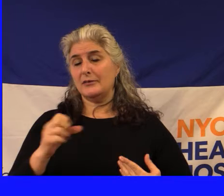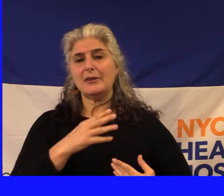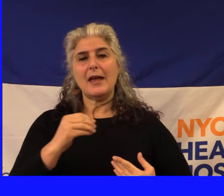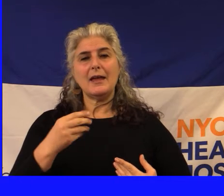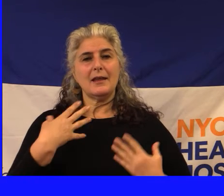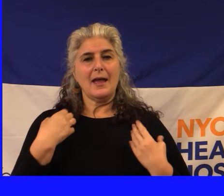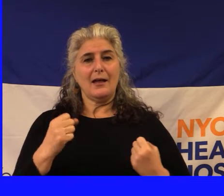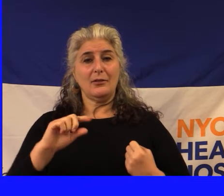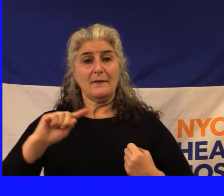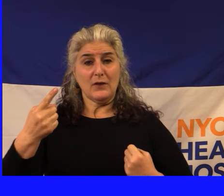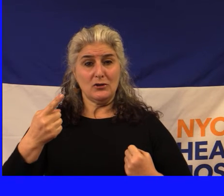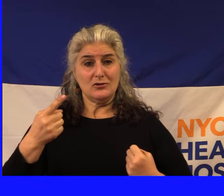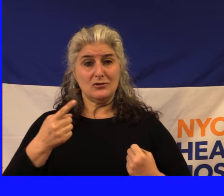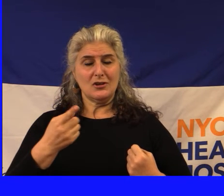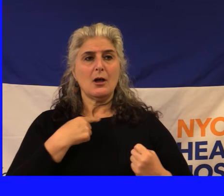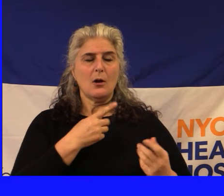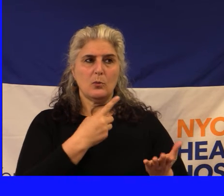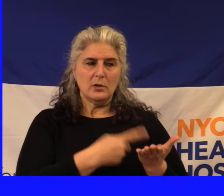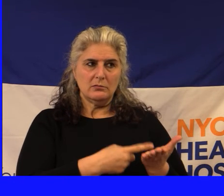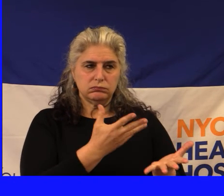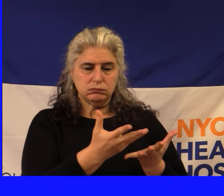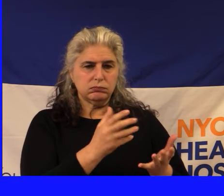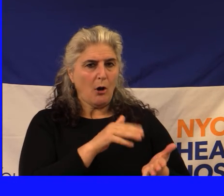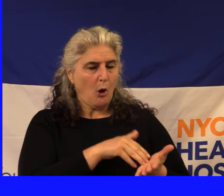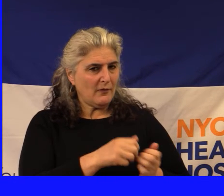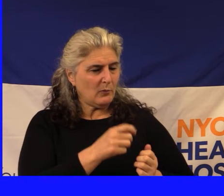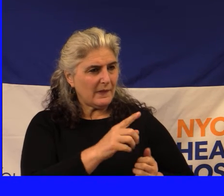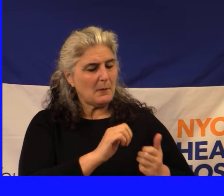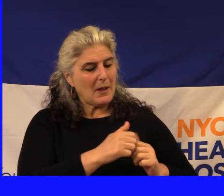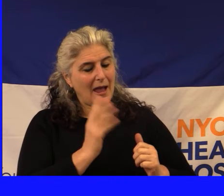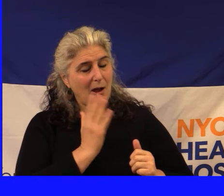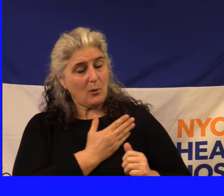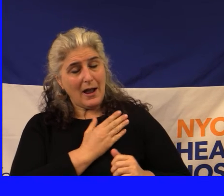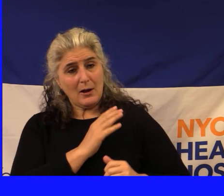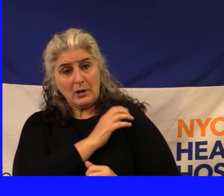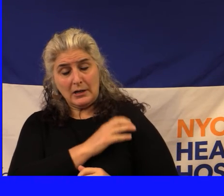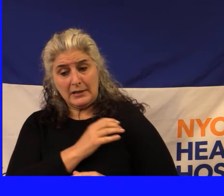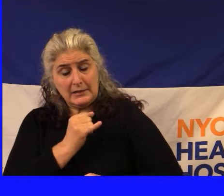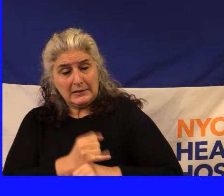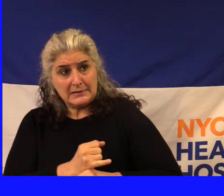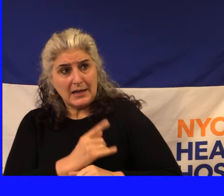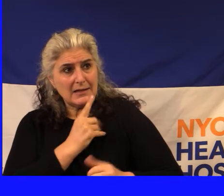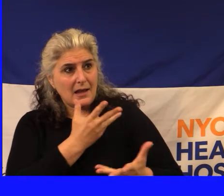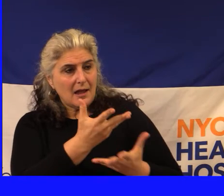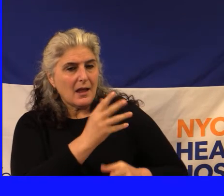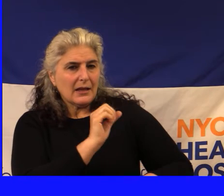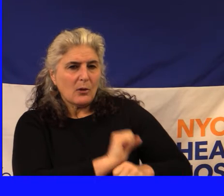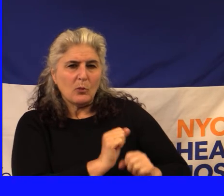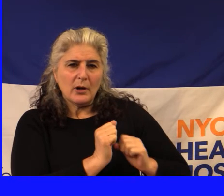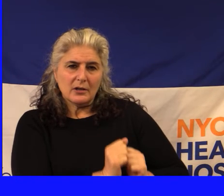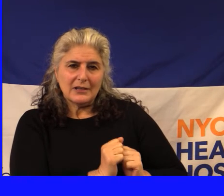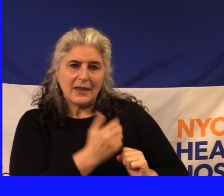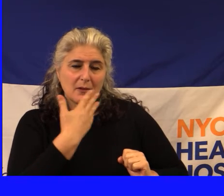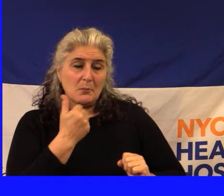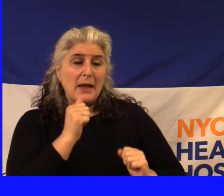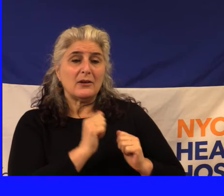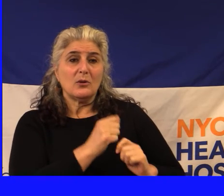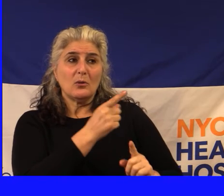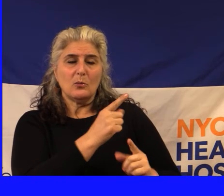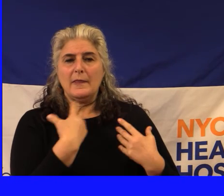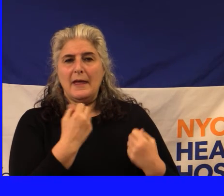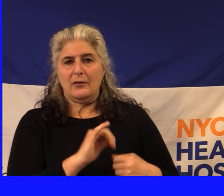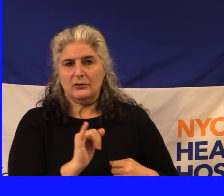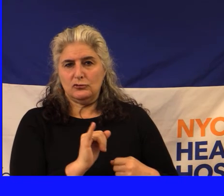how our clinical sites can partner better with the payers to deliver on the promise of integrated